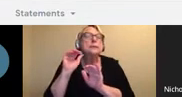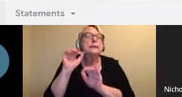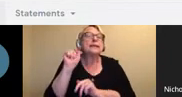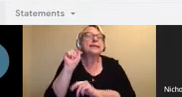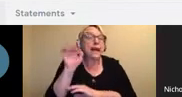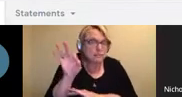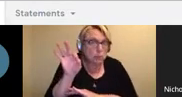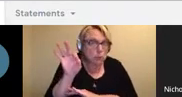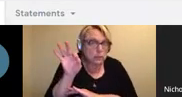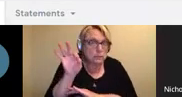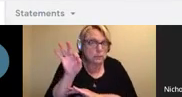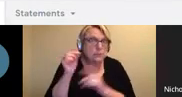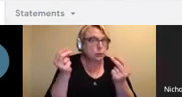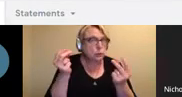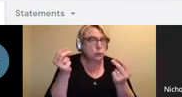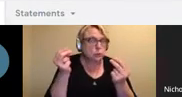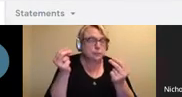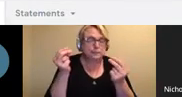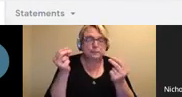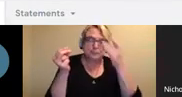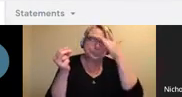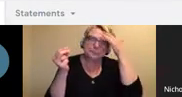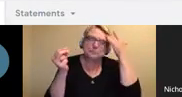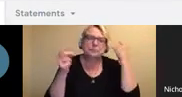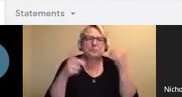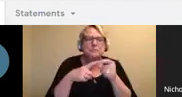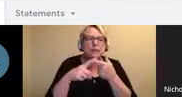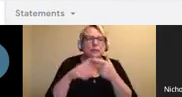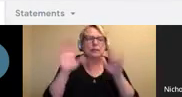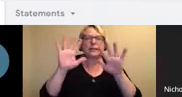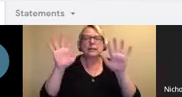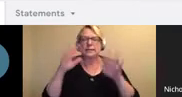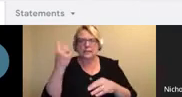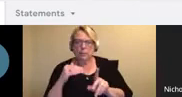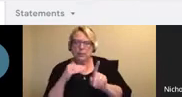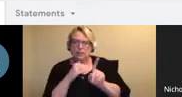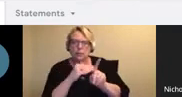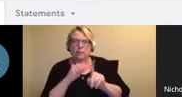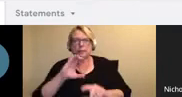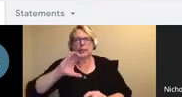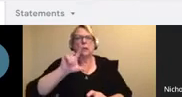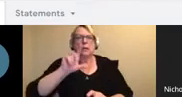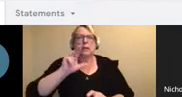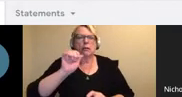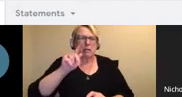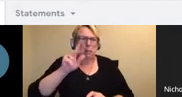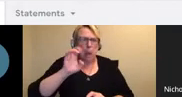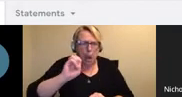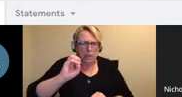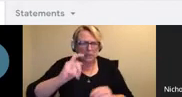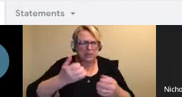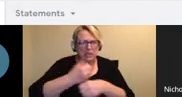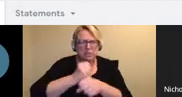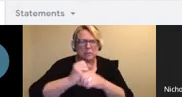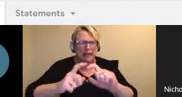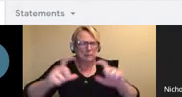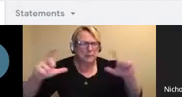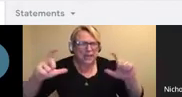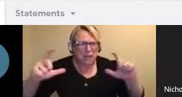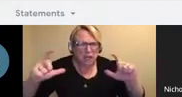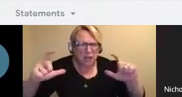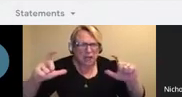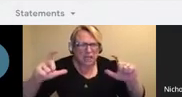do. So then Hey, I grouped Kevin, these. sorry, Kevin, this is Claude. Is there any way to enlarge that? Yeah,